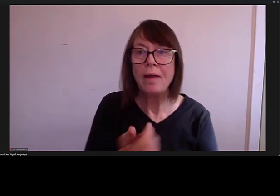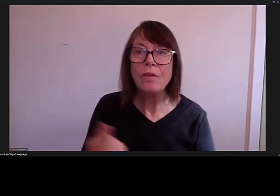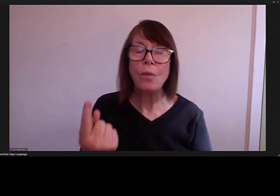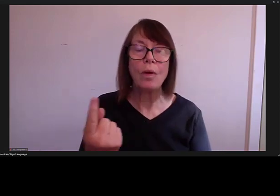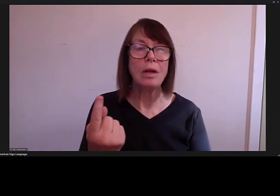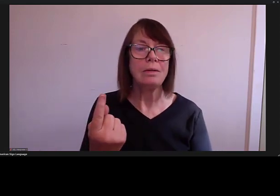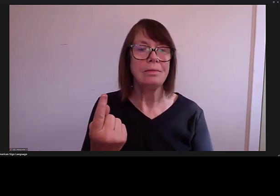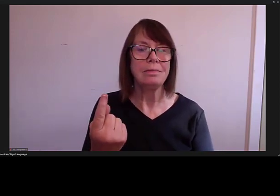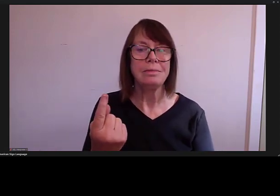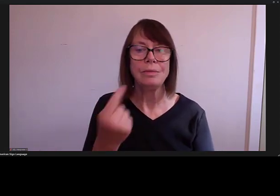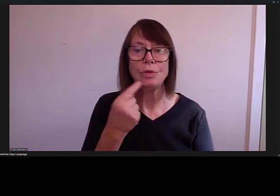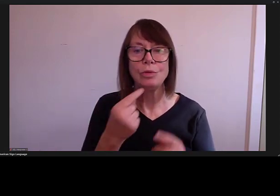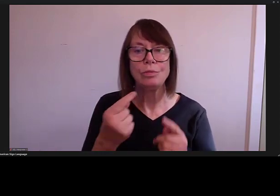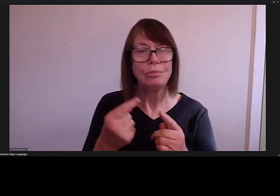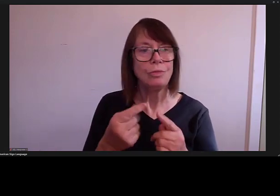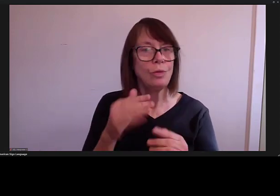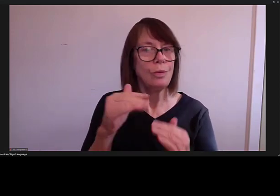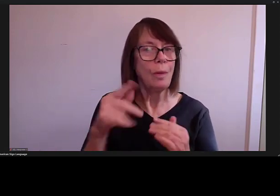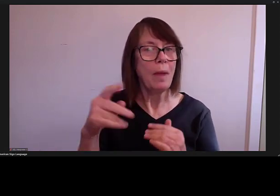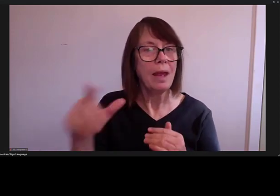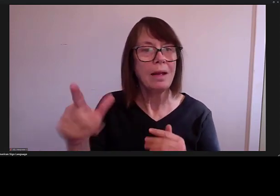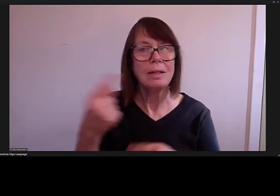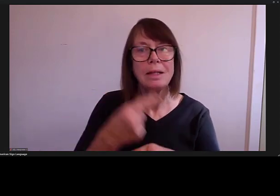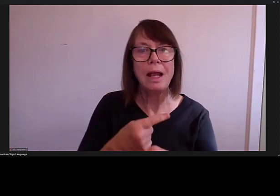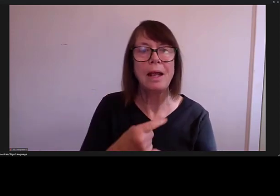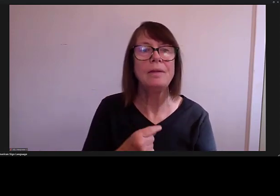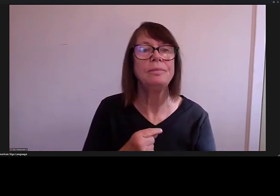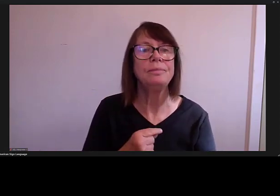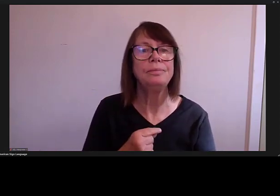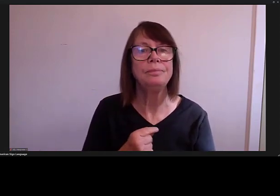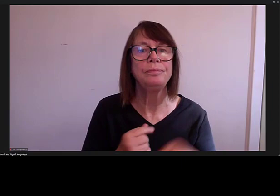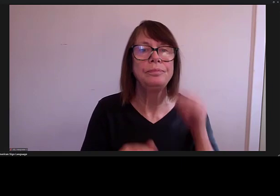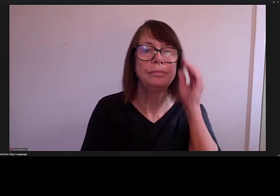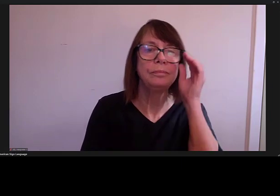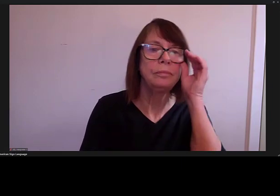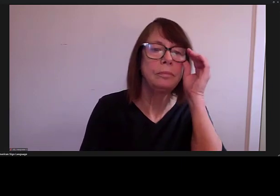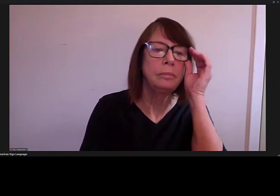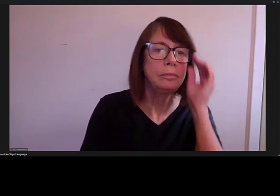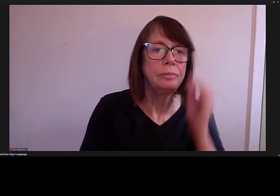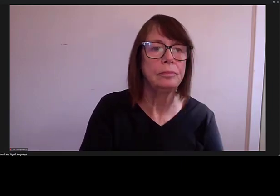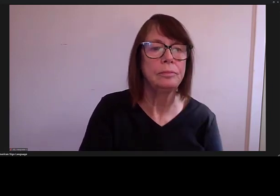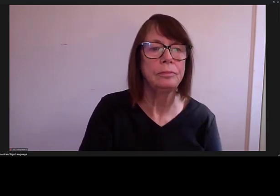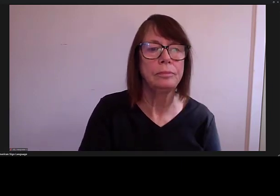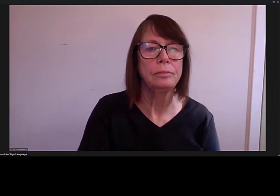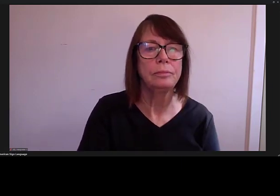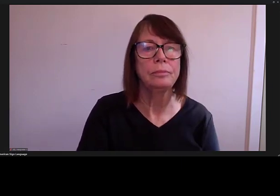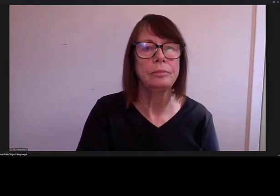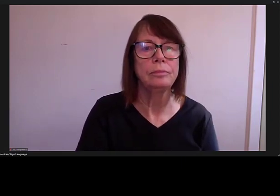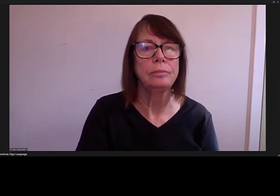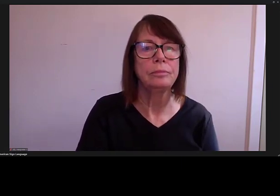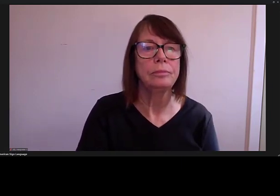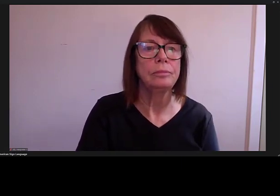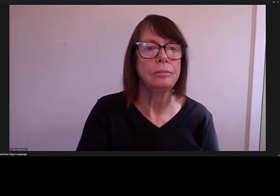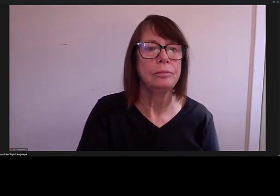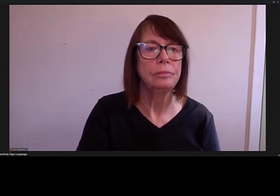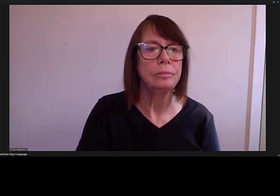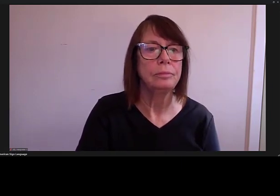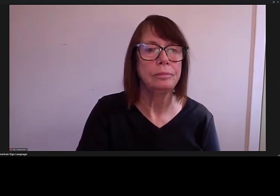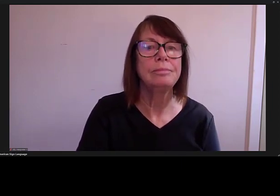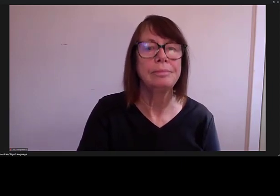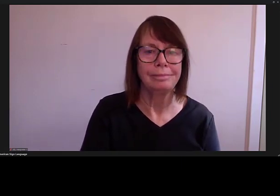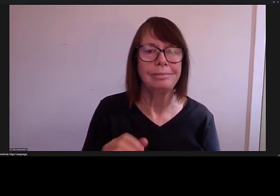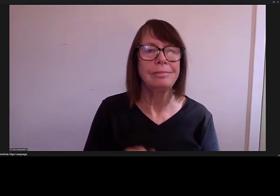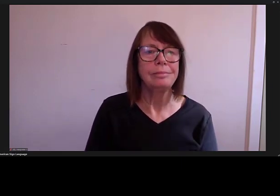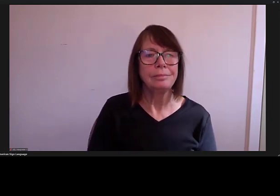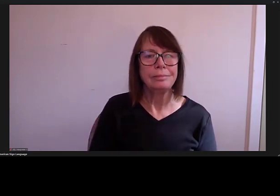panel today. I know this topic may seem daunting to some, and they may be hoping to have all the answers within this